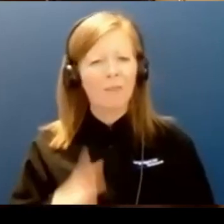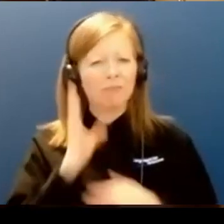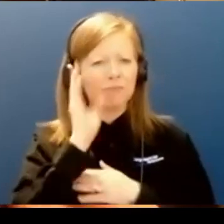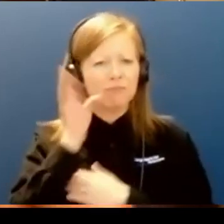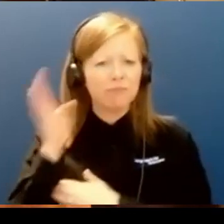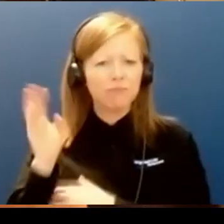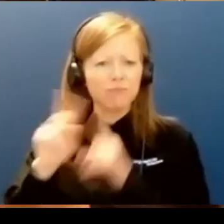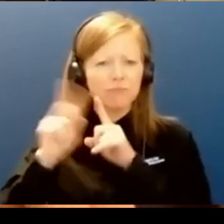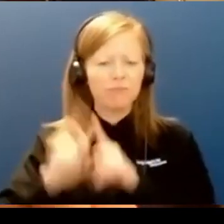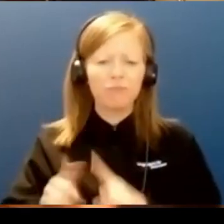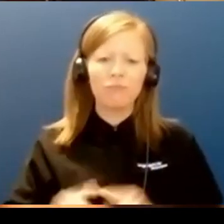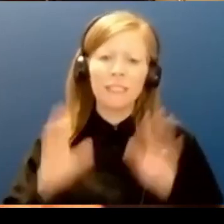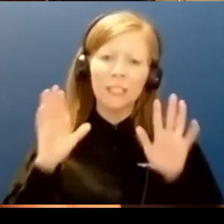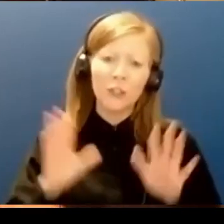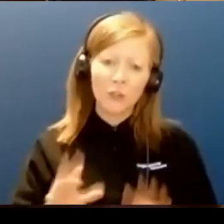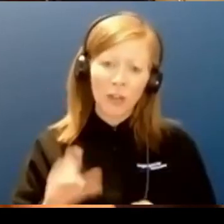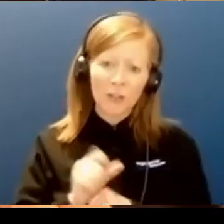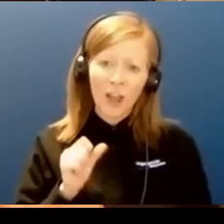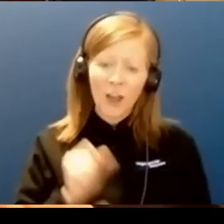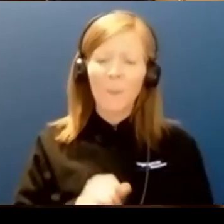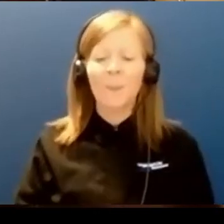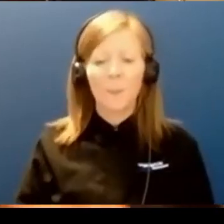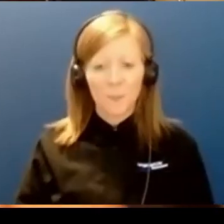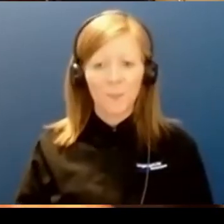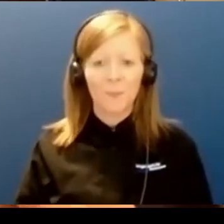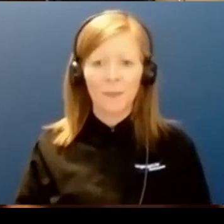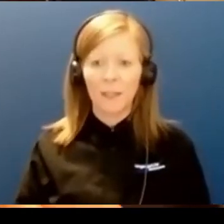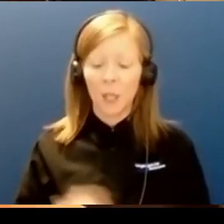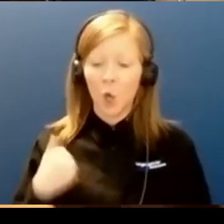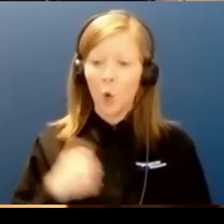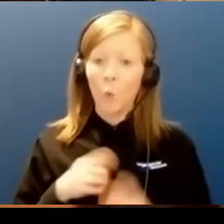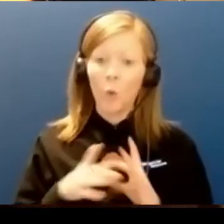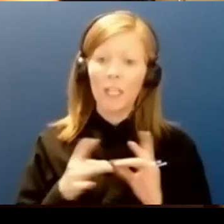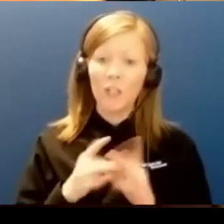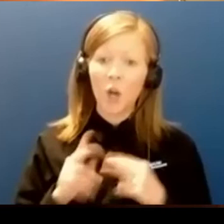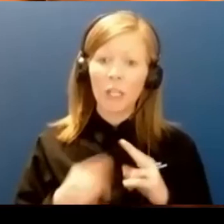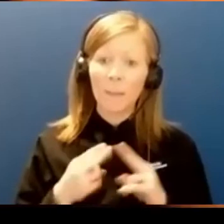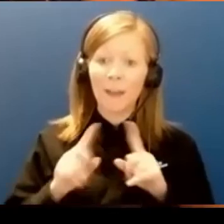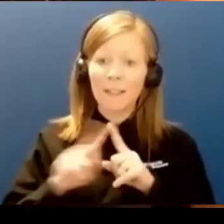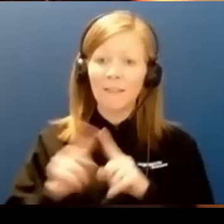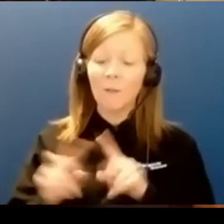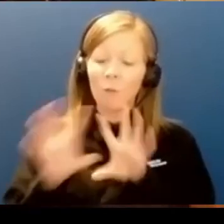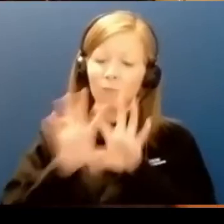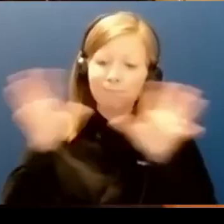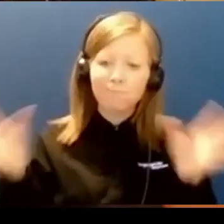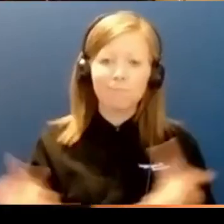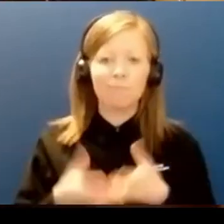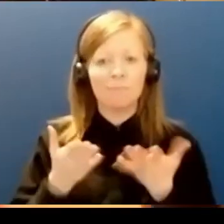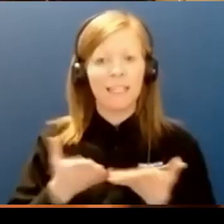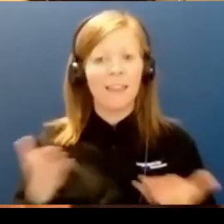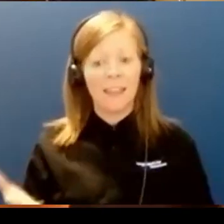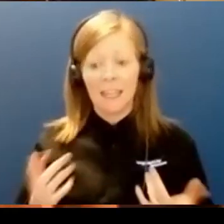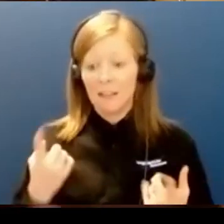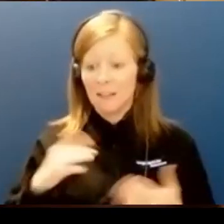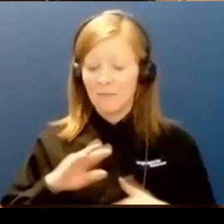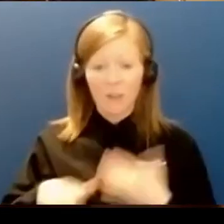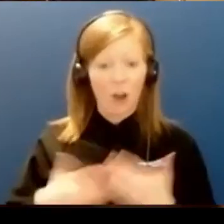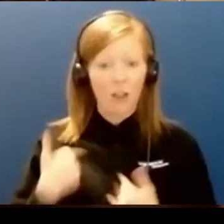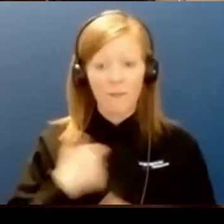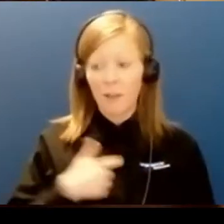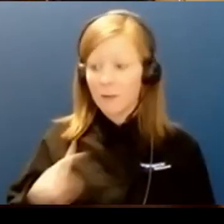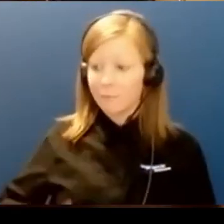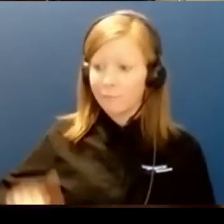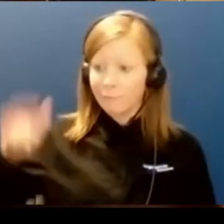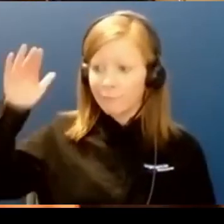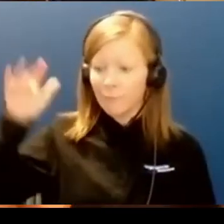job? Because what we really talked about are some really universal things that we go throughout childhood, but specific